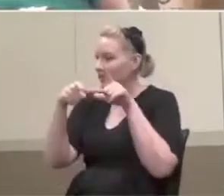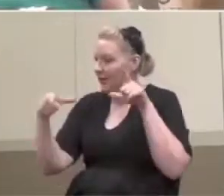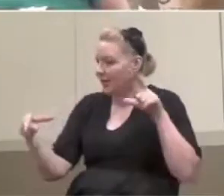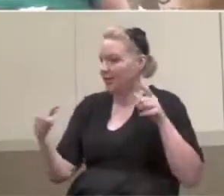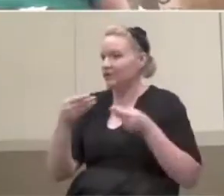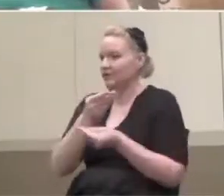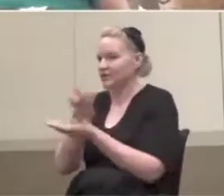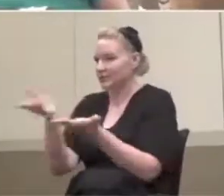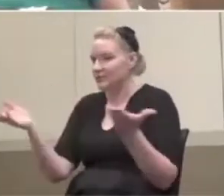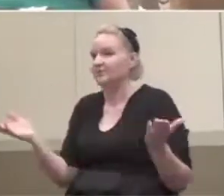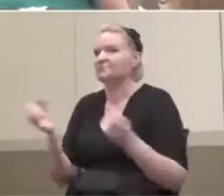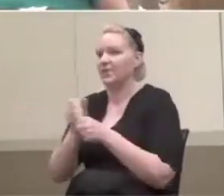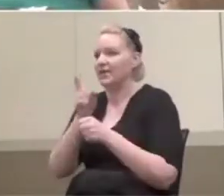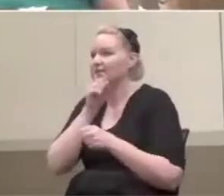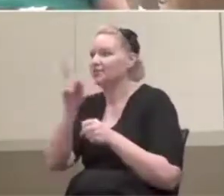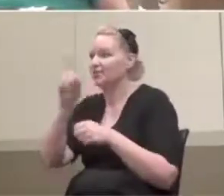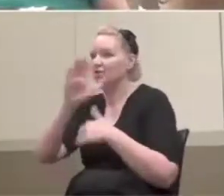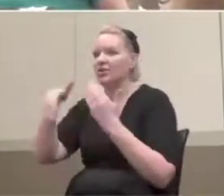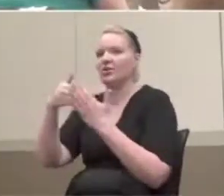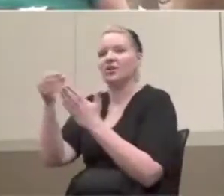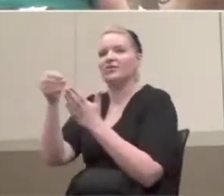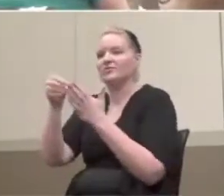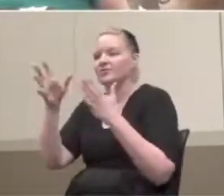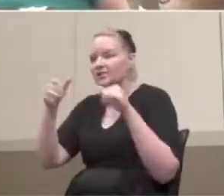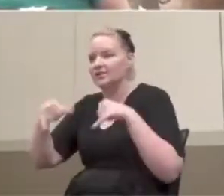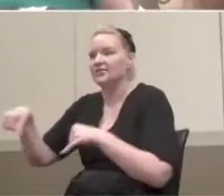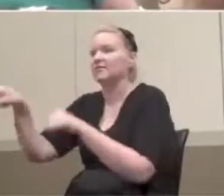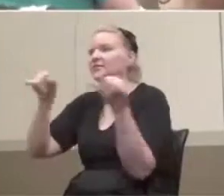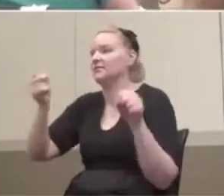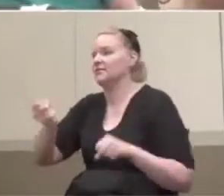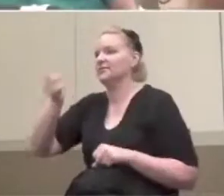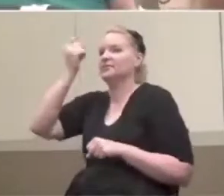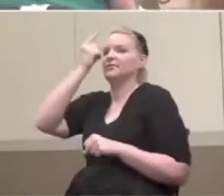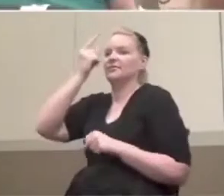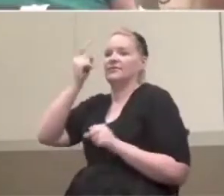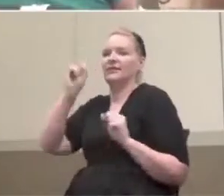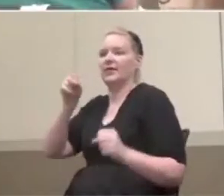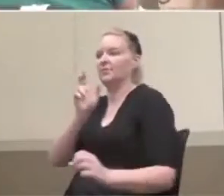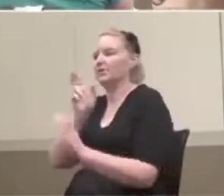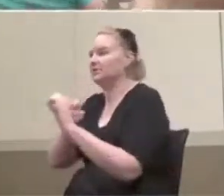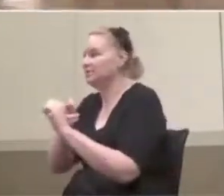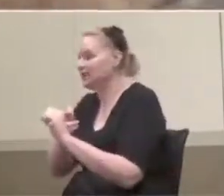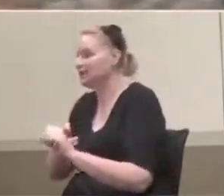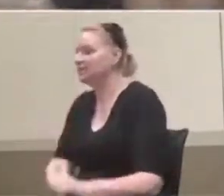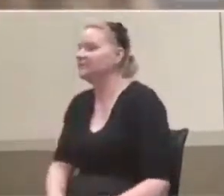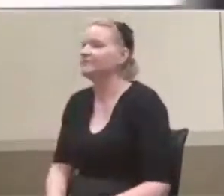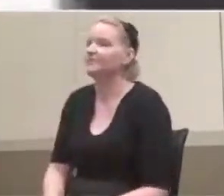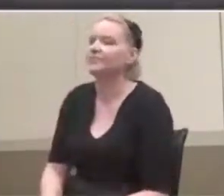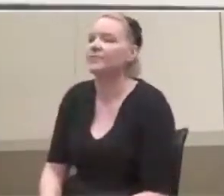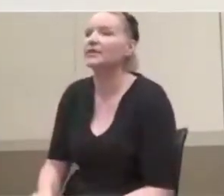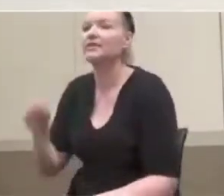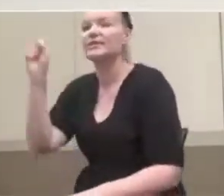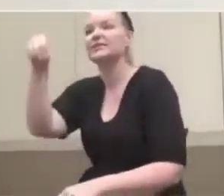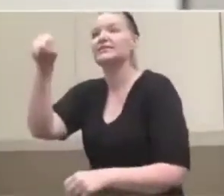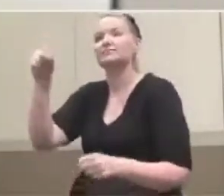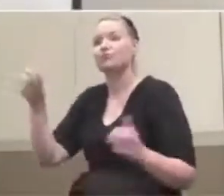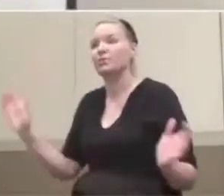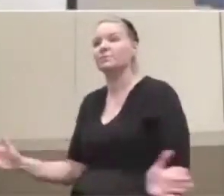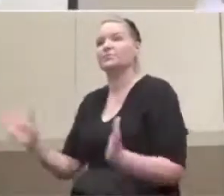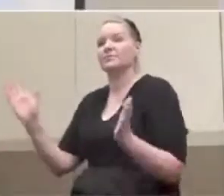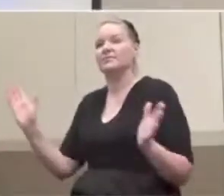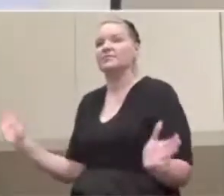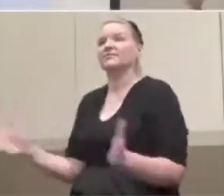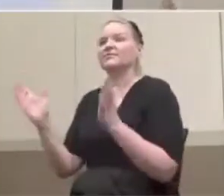sure that they're all on the same level in participating. Fantastic. And prompting, prompting them, what